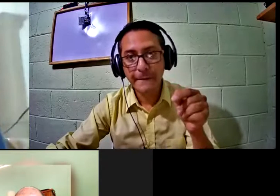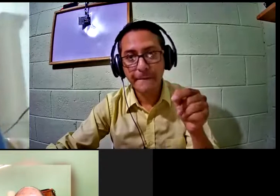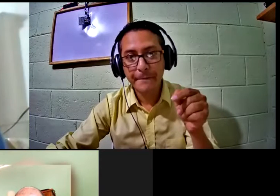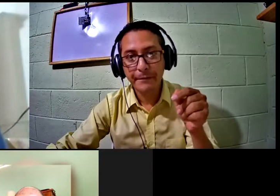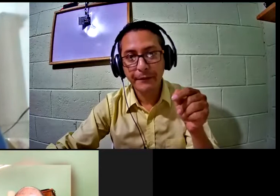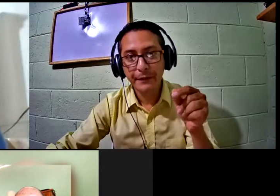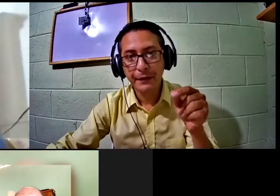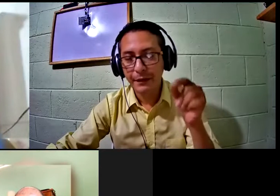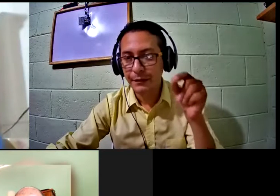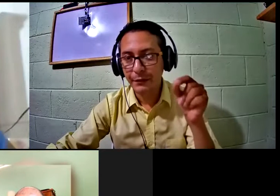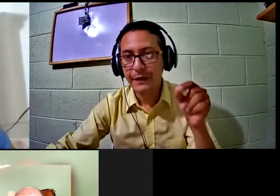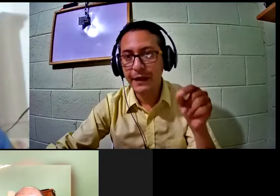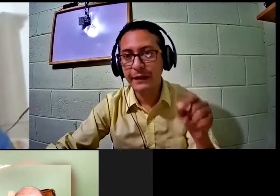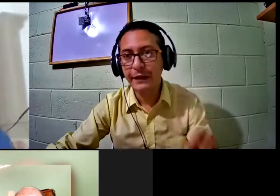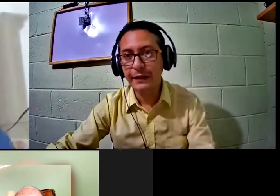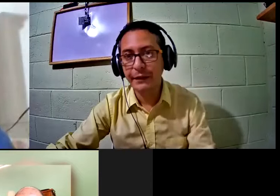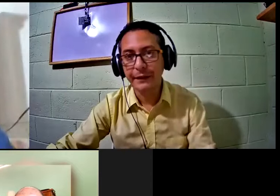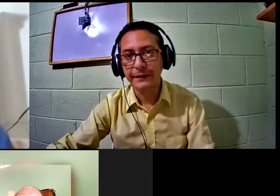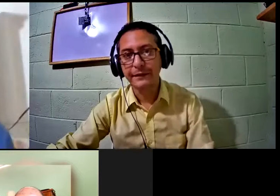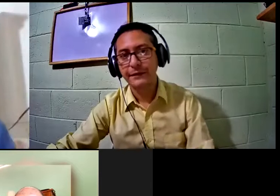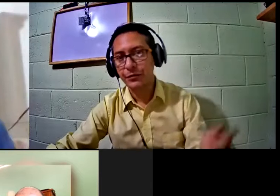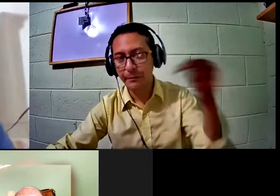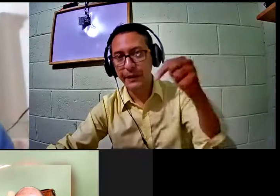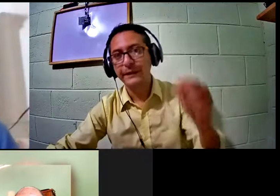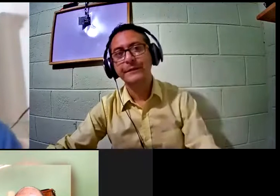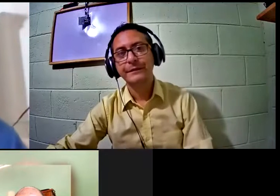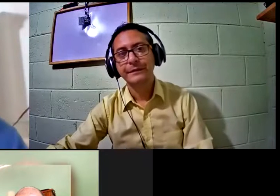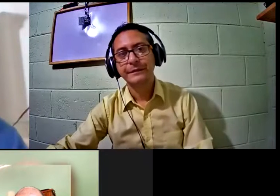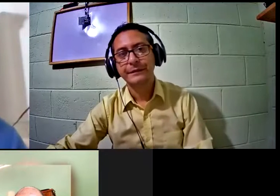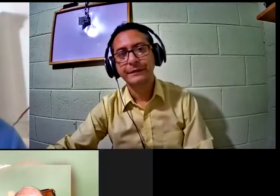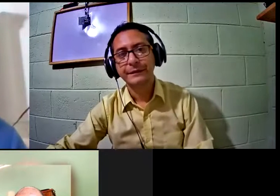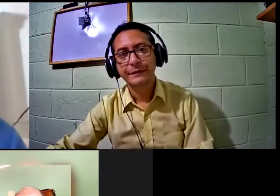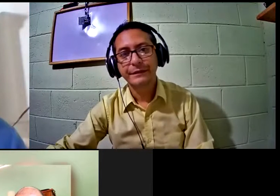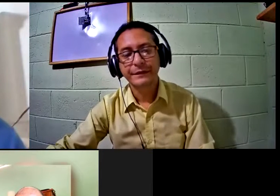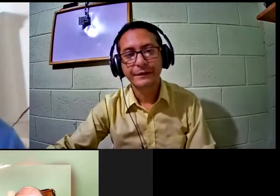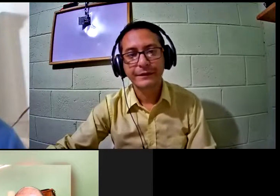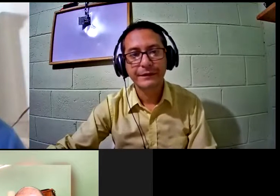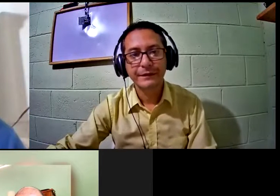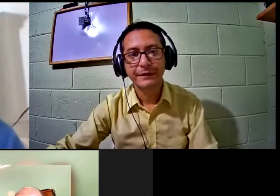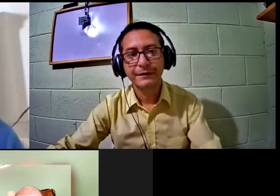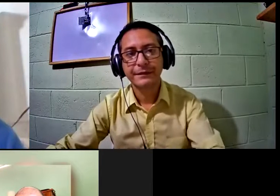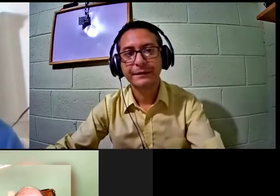¿ok? Ok, gracias. Where's that? Jump in. Ok.